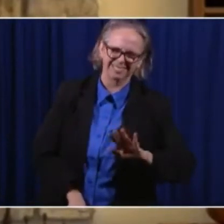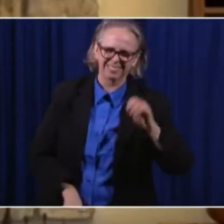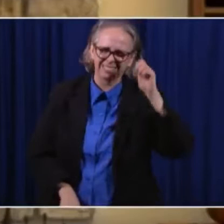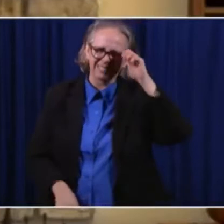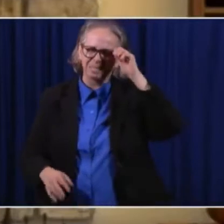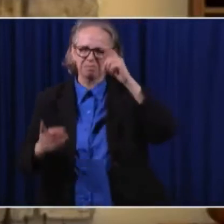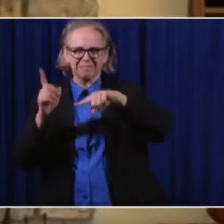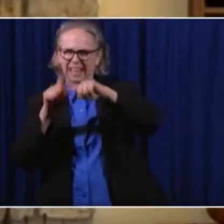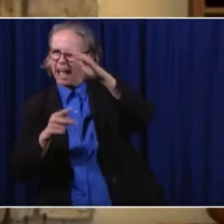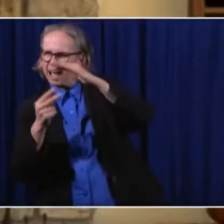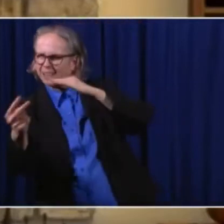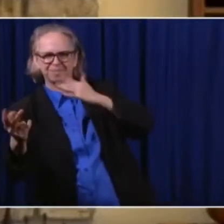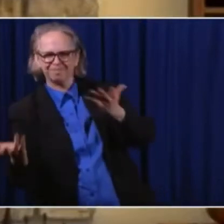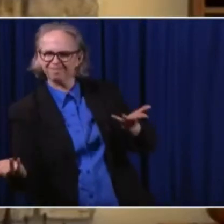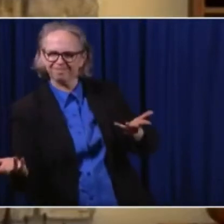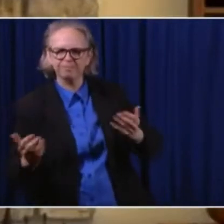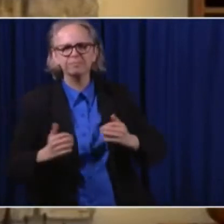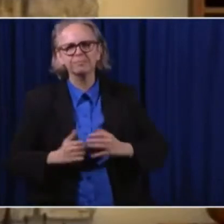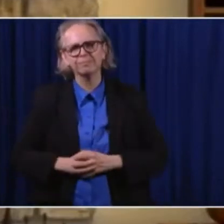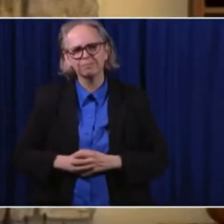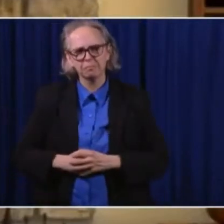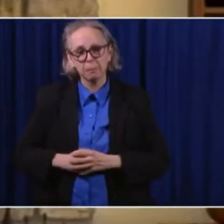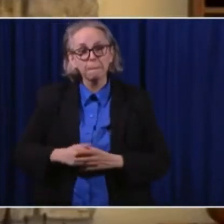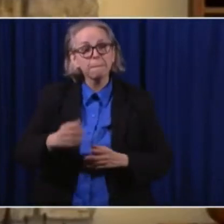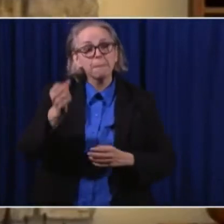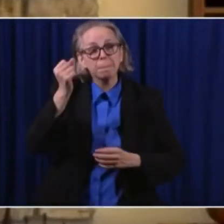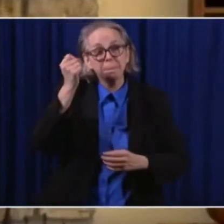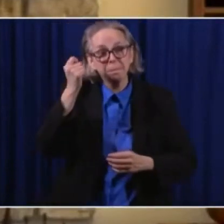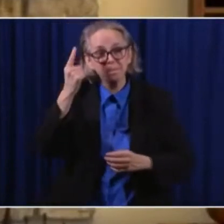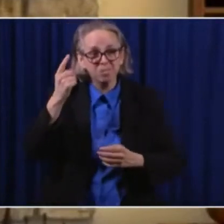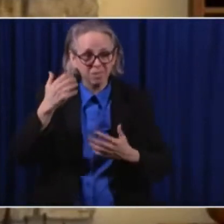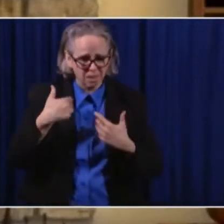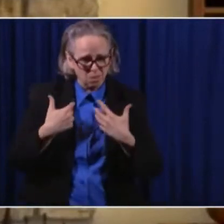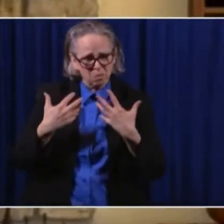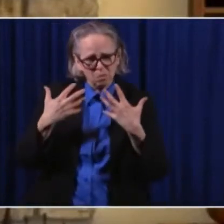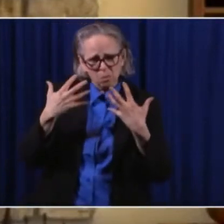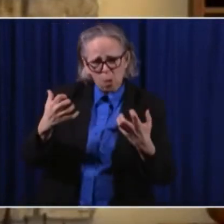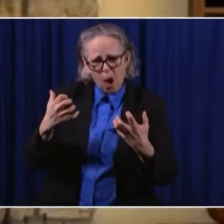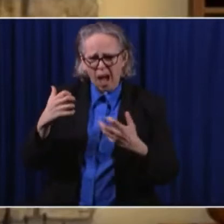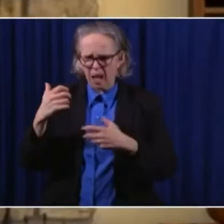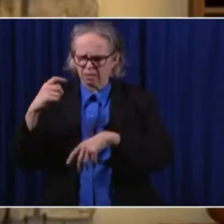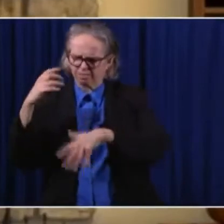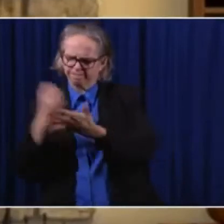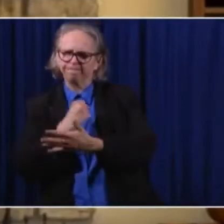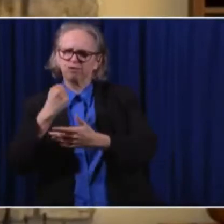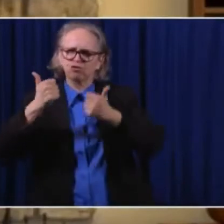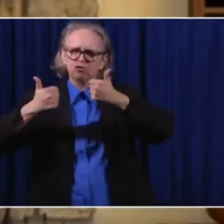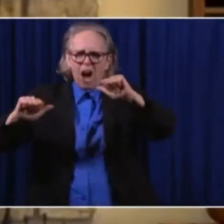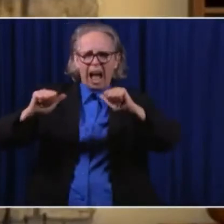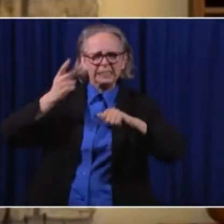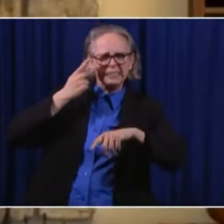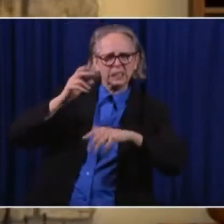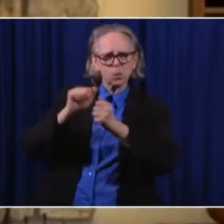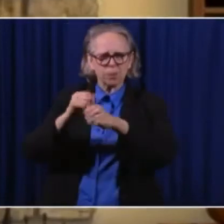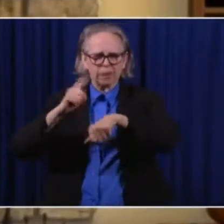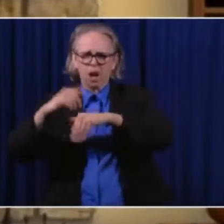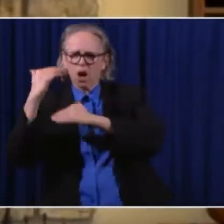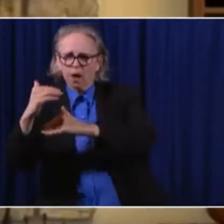on one team, not single out any particular industry, but say, hey, we're all in this together. We got to knock this thing down.